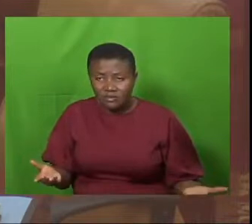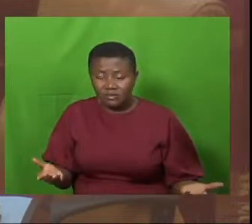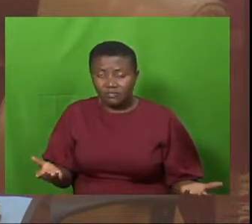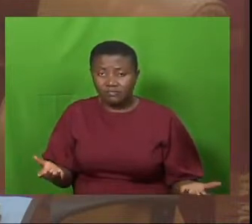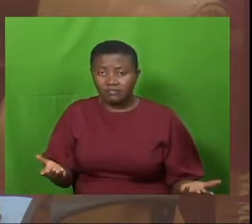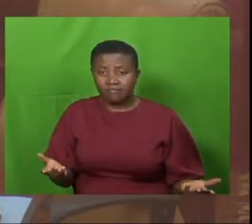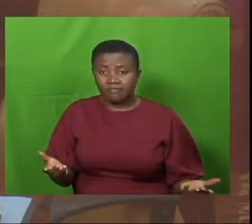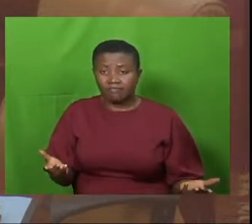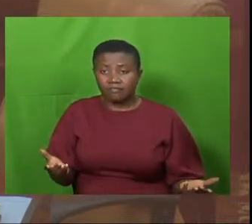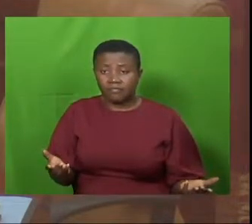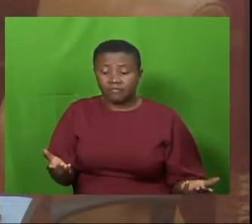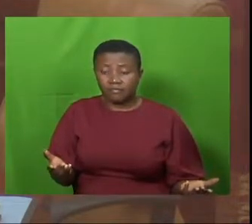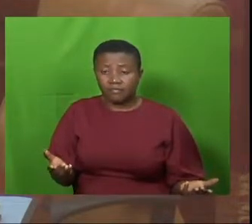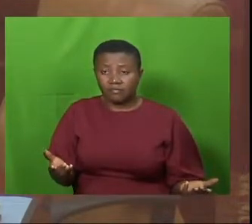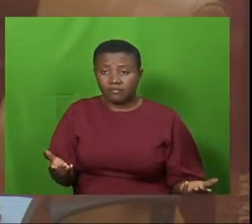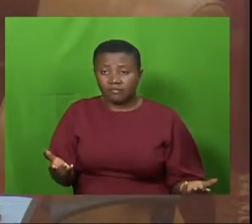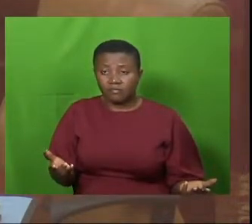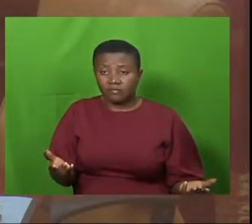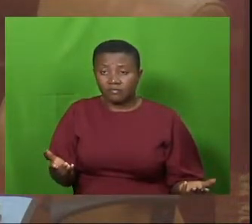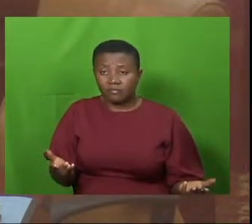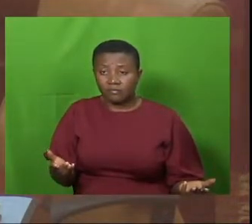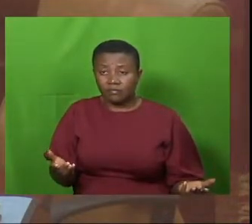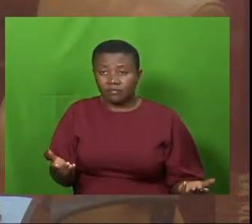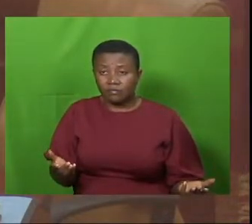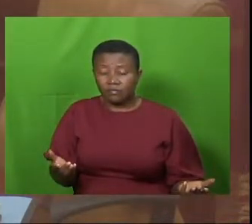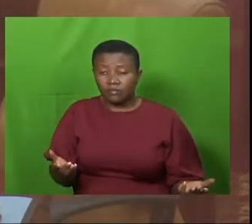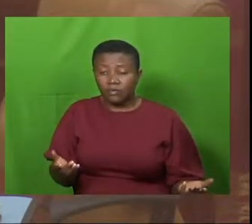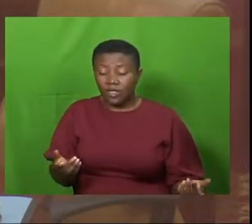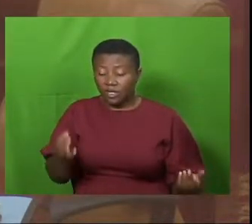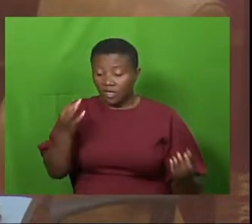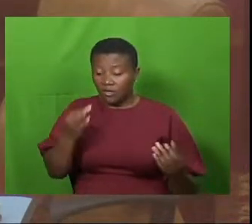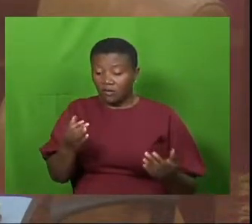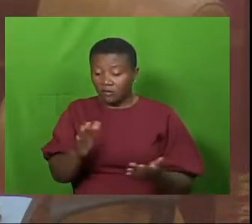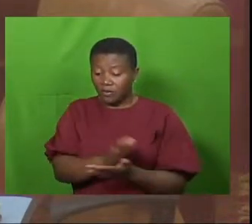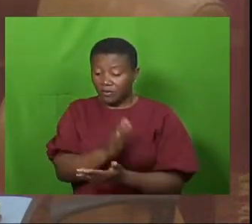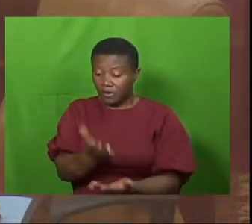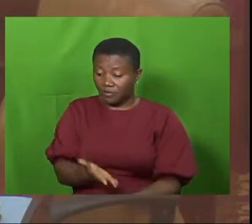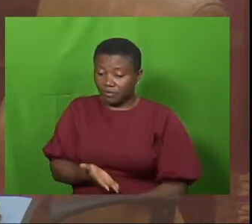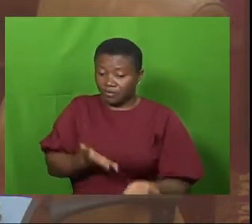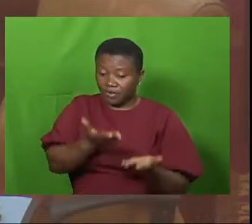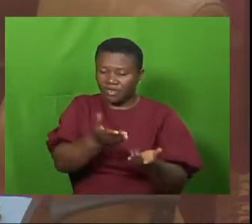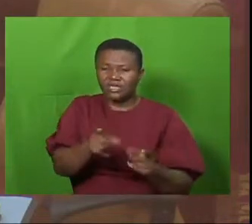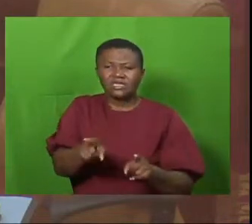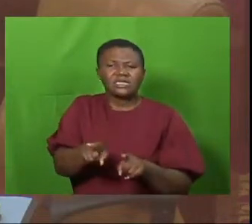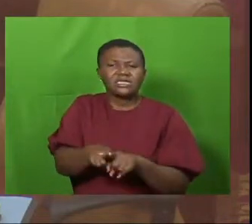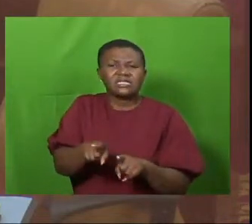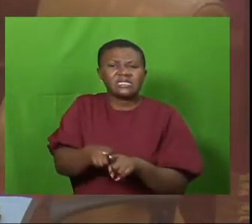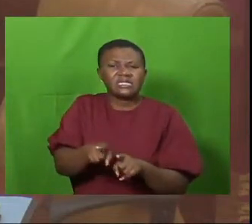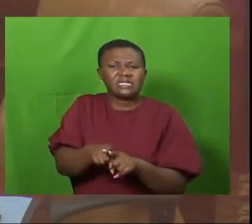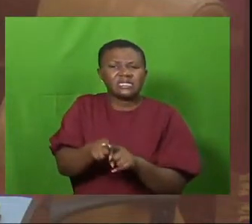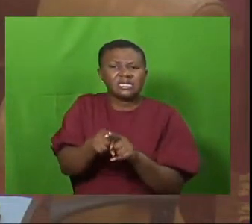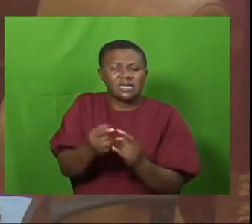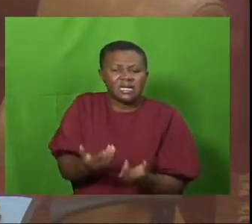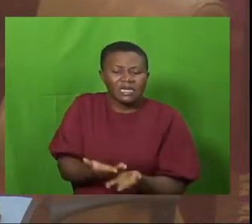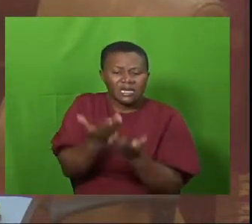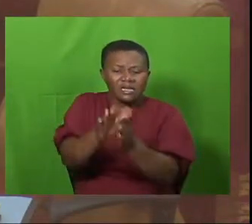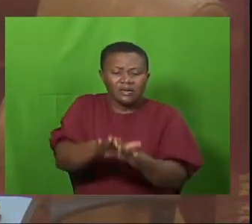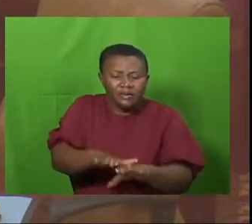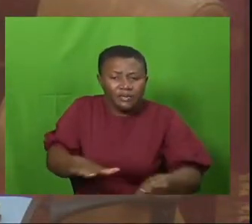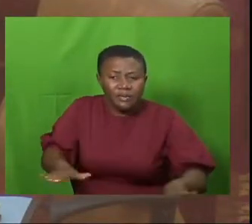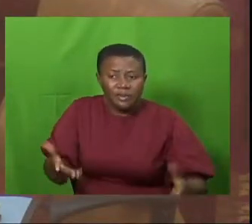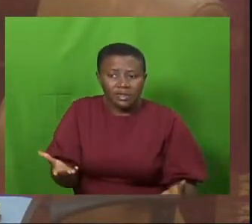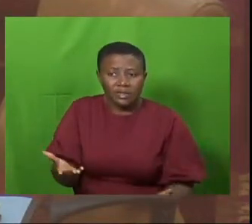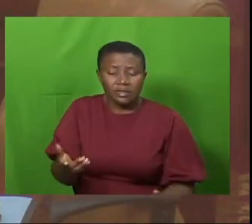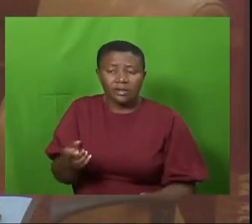Once the paper has been presented, it's assumed as if it has been laid. And once that paper has been laid, it must